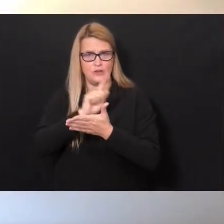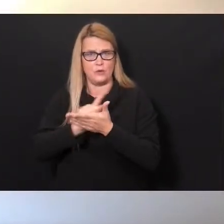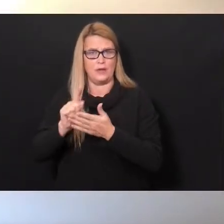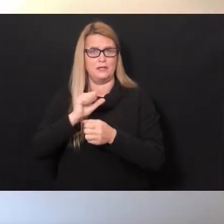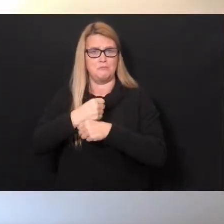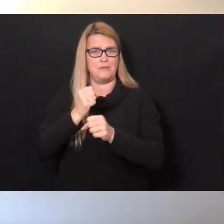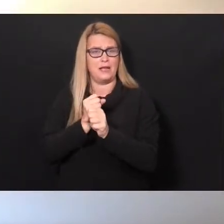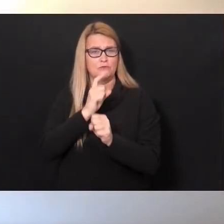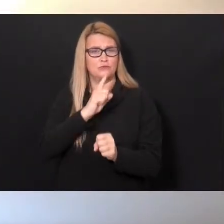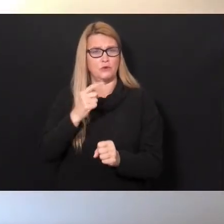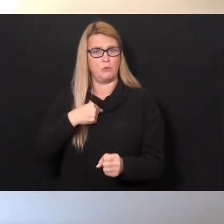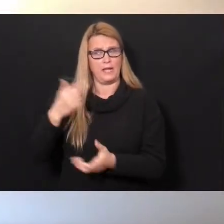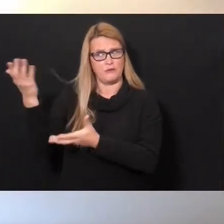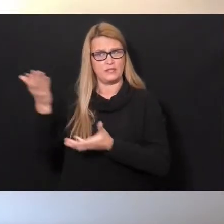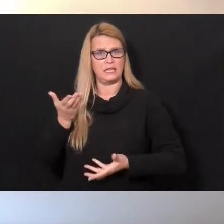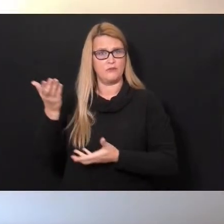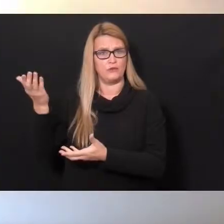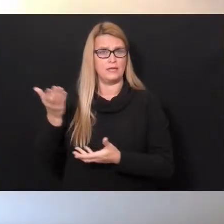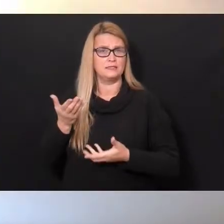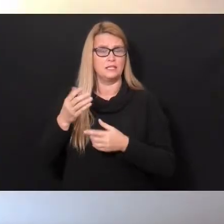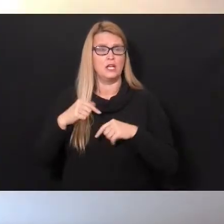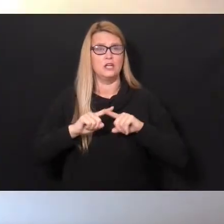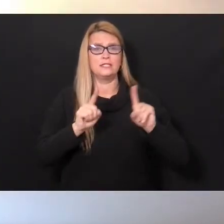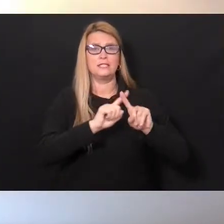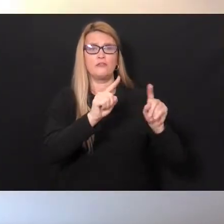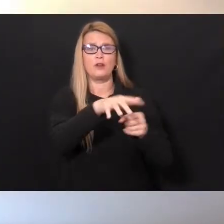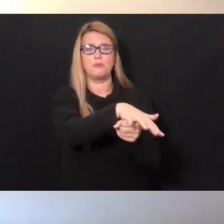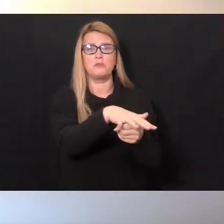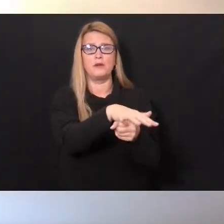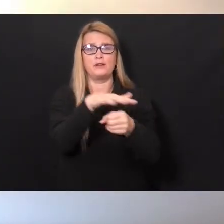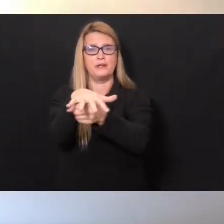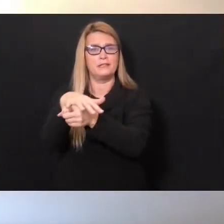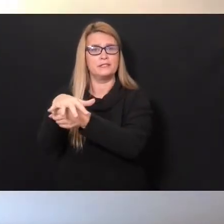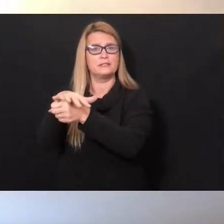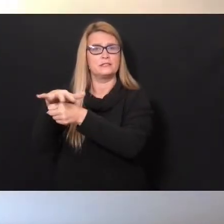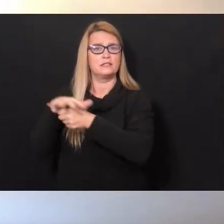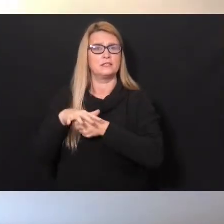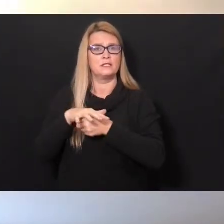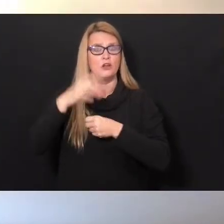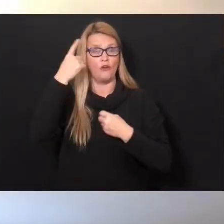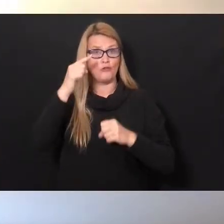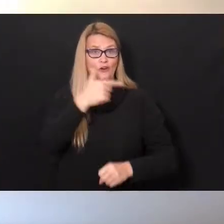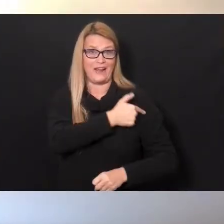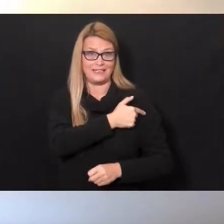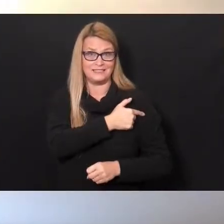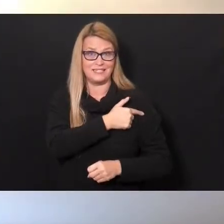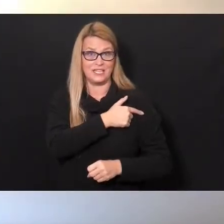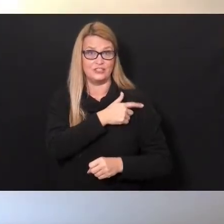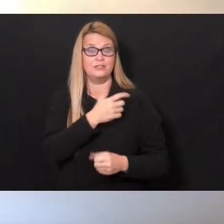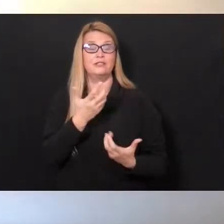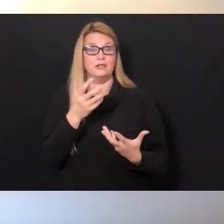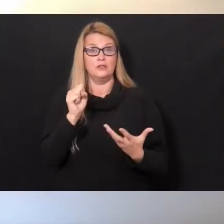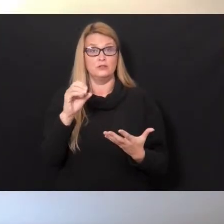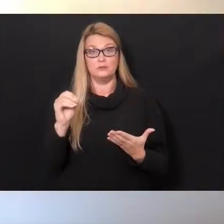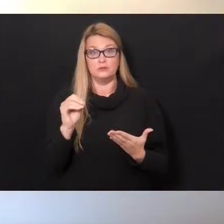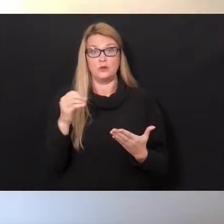deliveries from the hubs out to the points where they need to go for vaccination. So we appreciate their